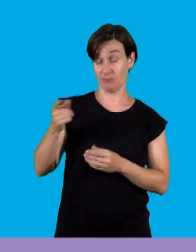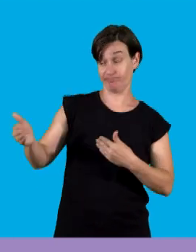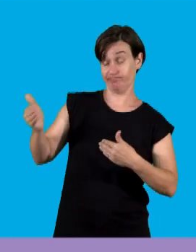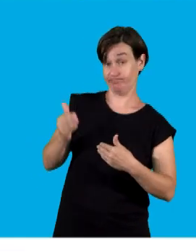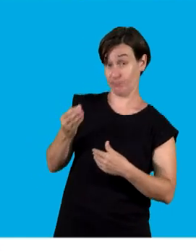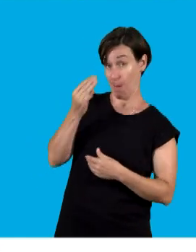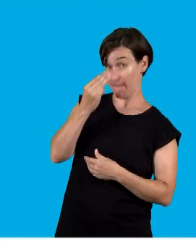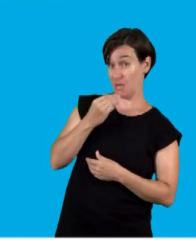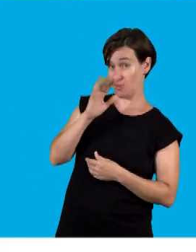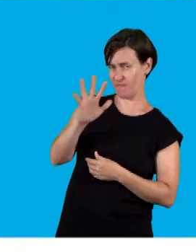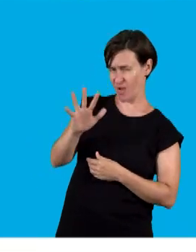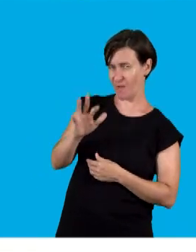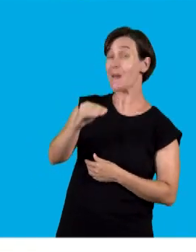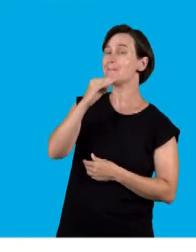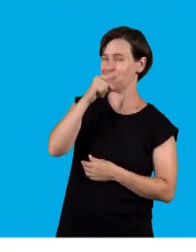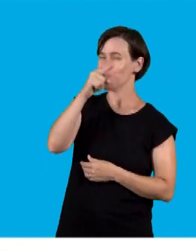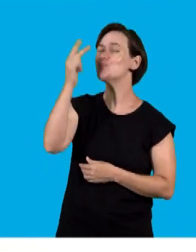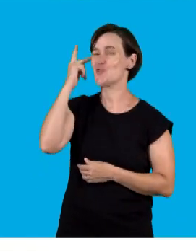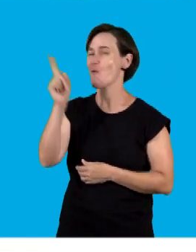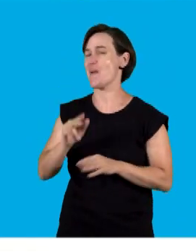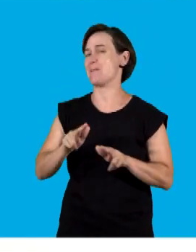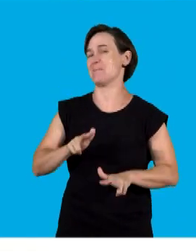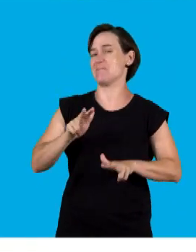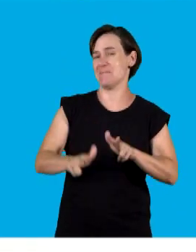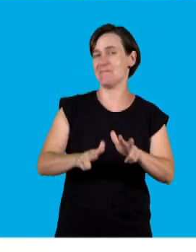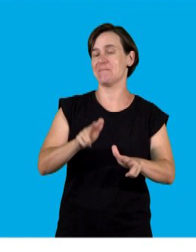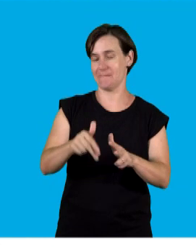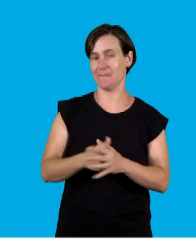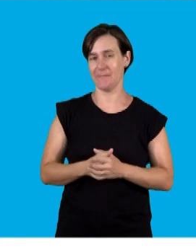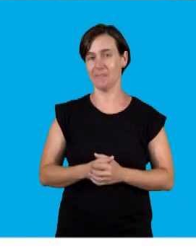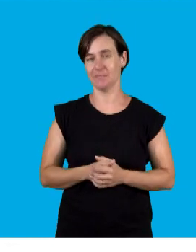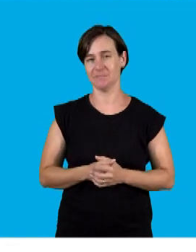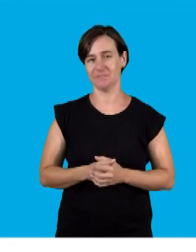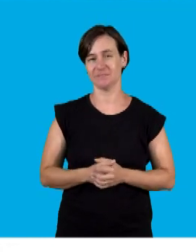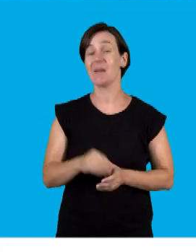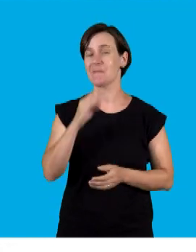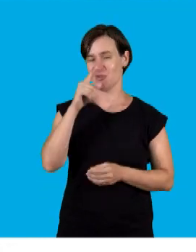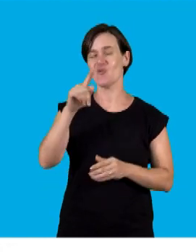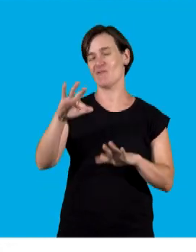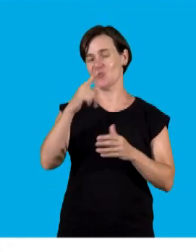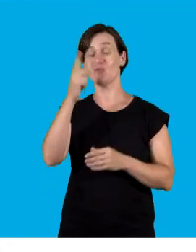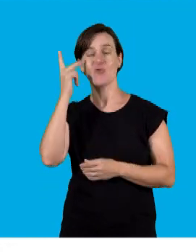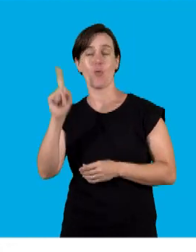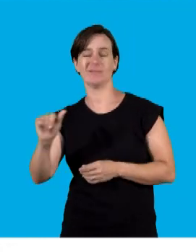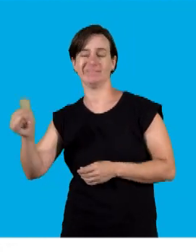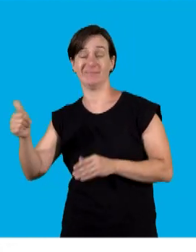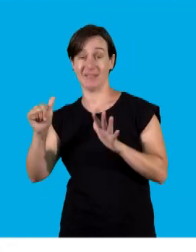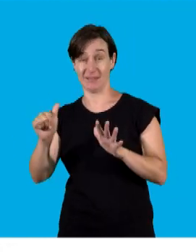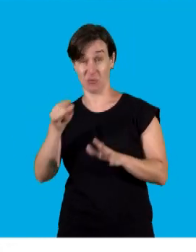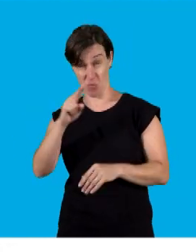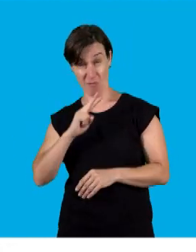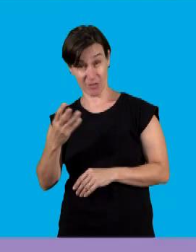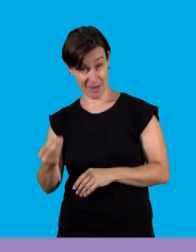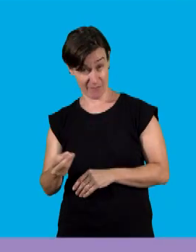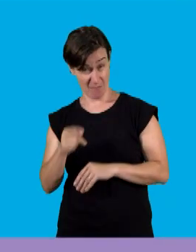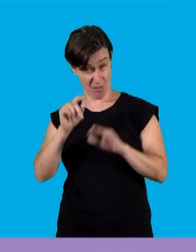5, you already now have seen the pattern and you know what it is for figure 6. Do